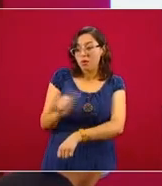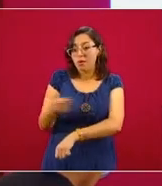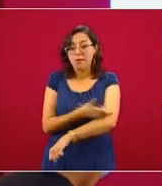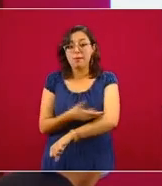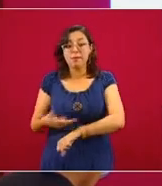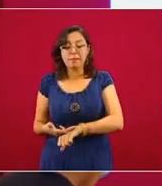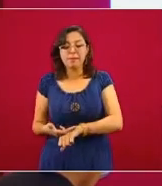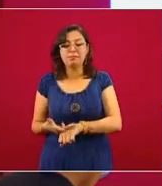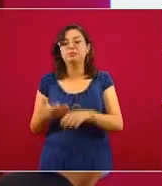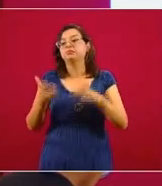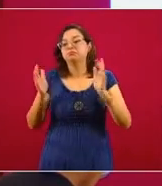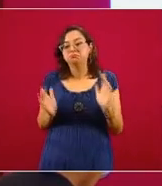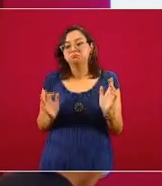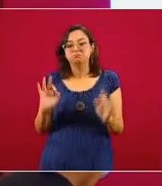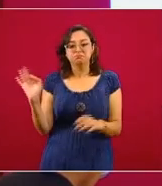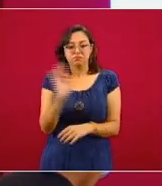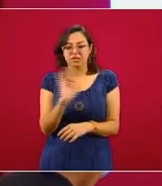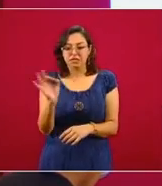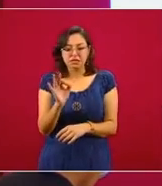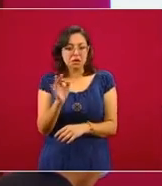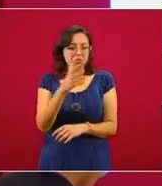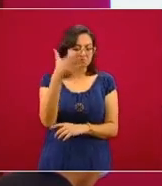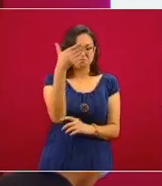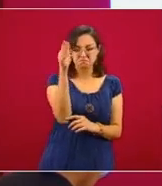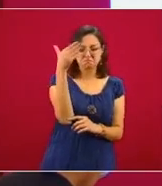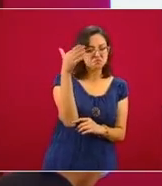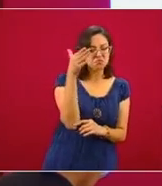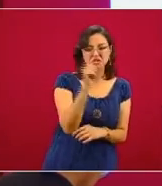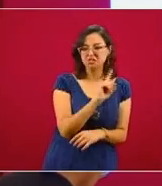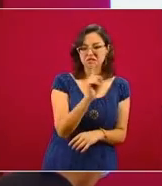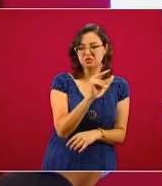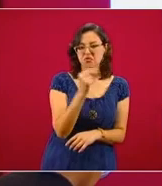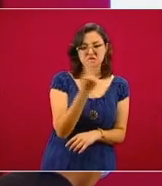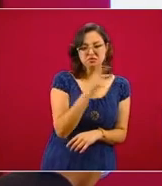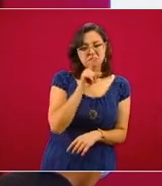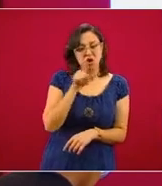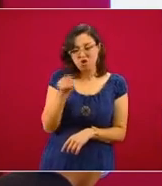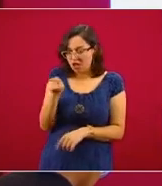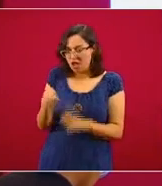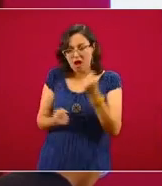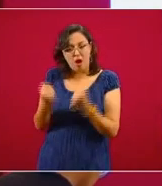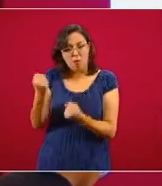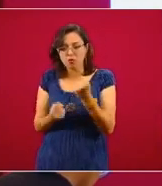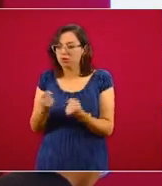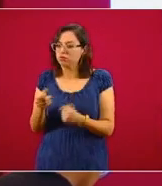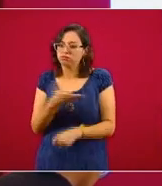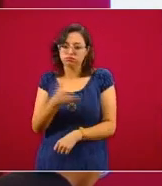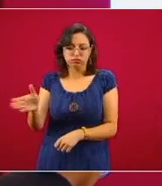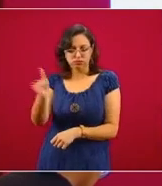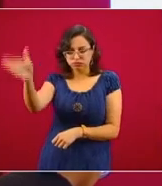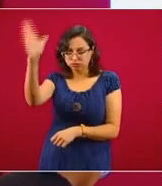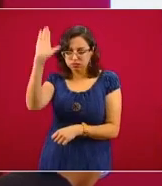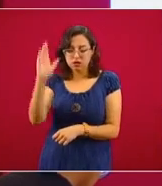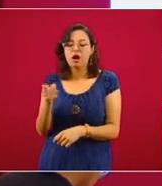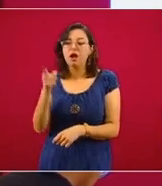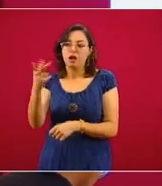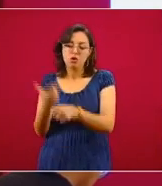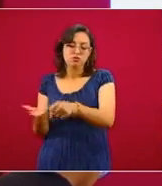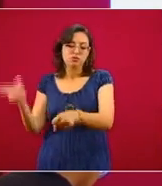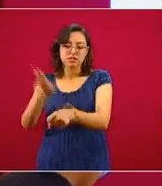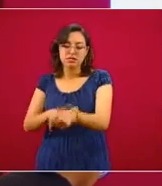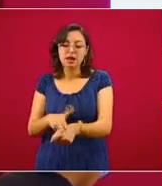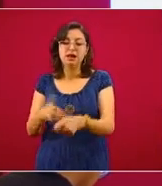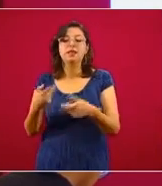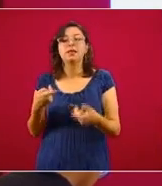them, perhaps it's better for them just to drive them directly to the hospital so that they don't wait for an ambulance there.